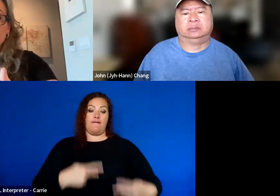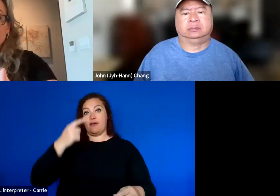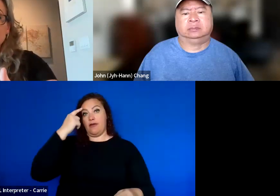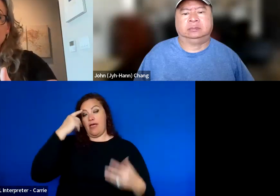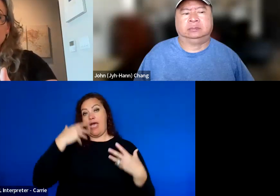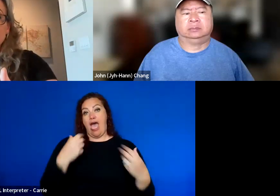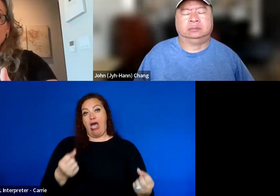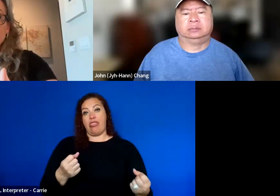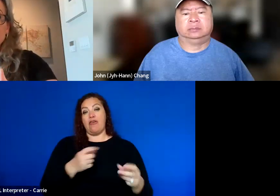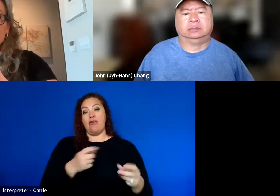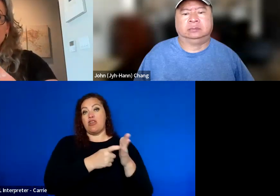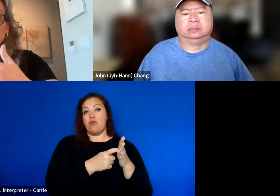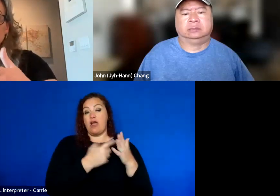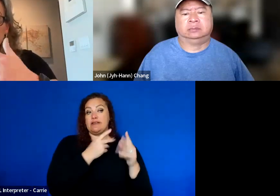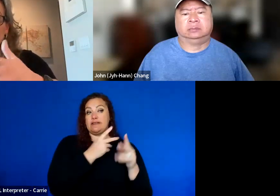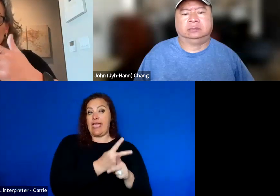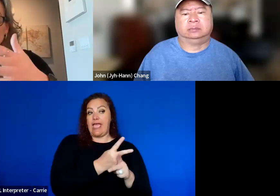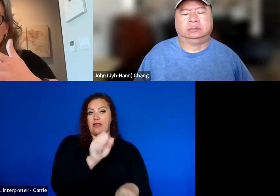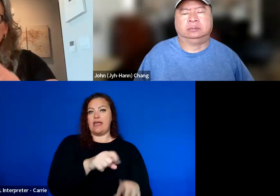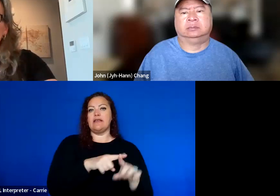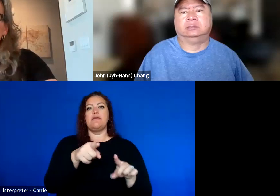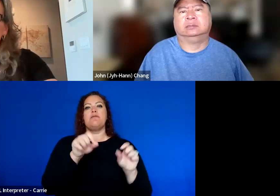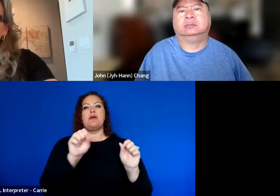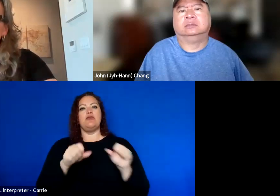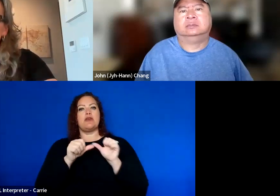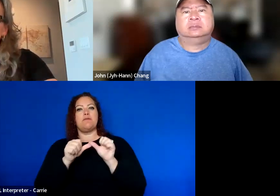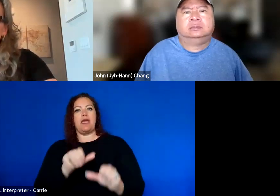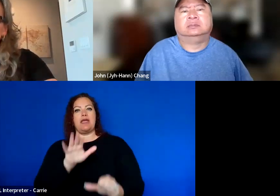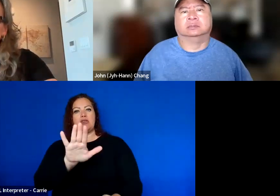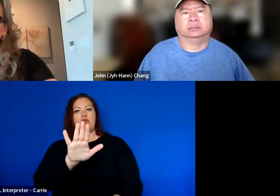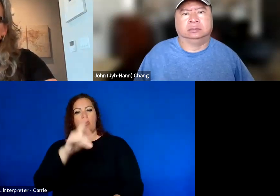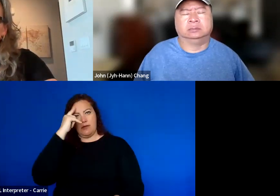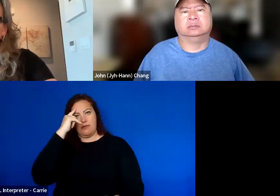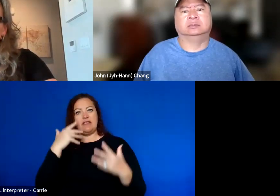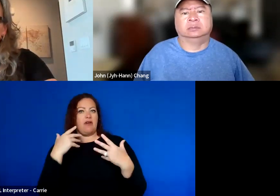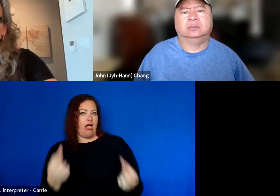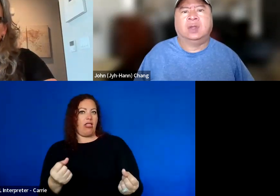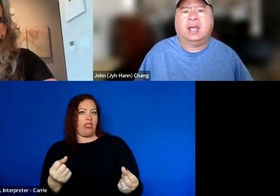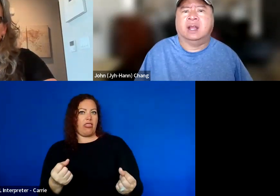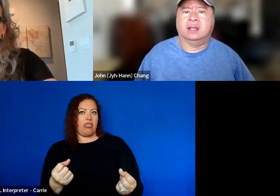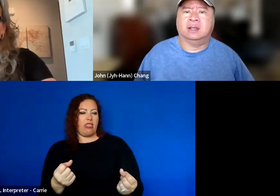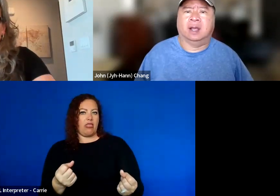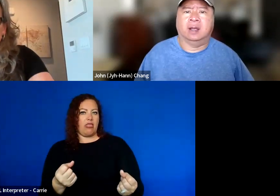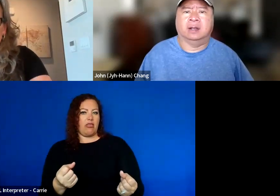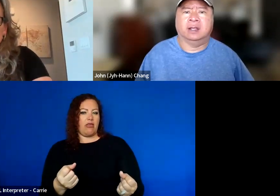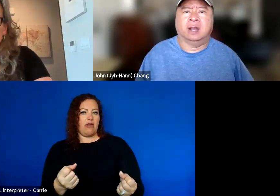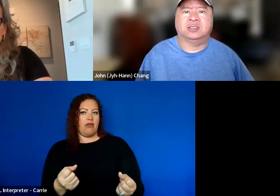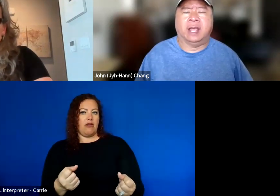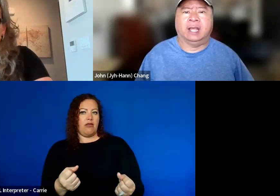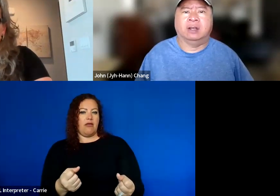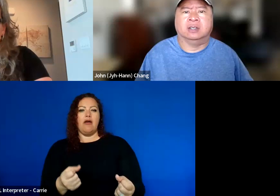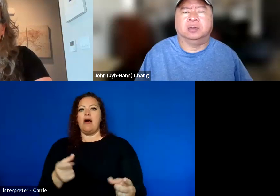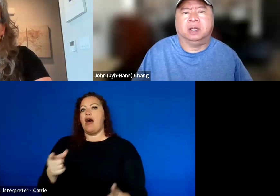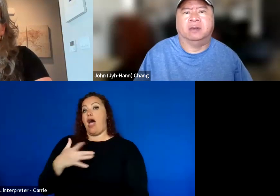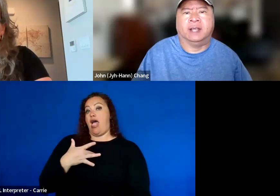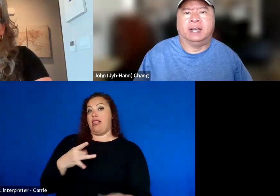lot of care, but you can be maintaining your own mental health Mhm. and And I like to